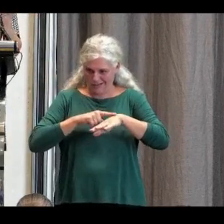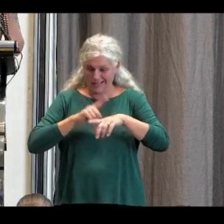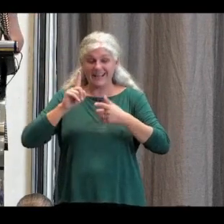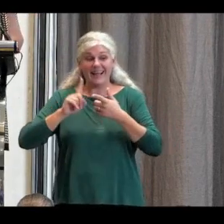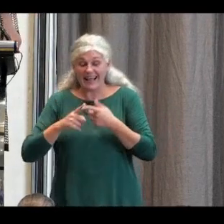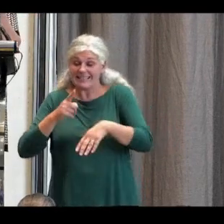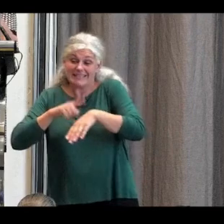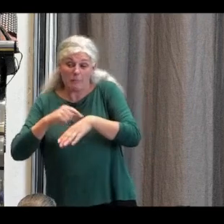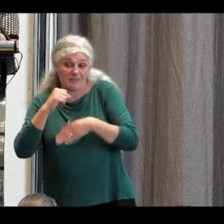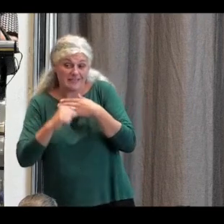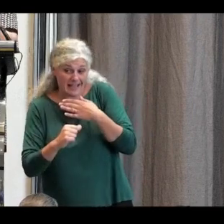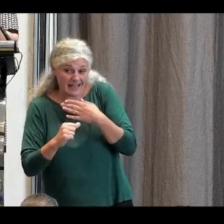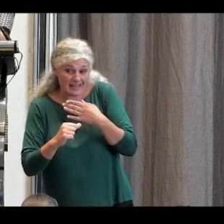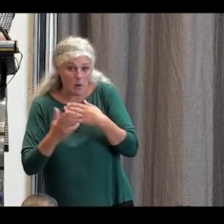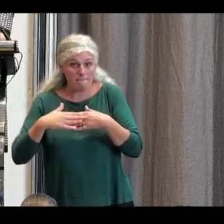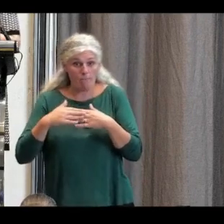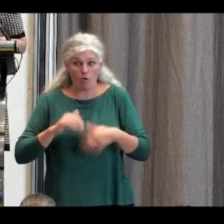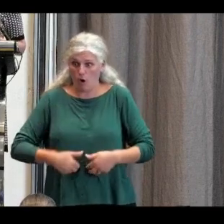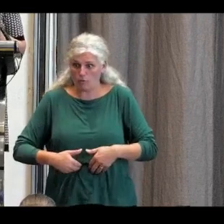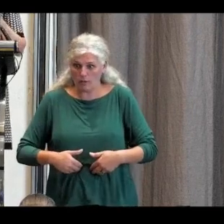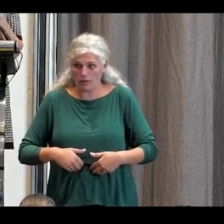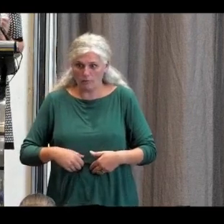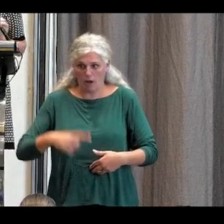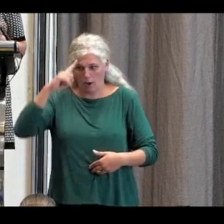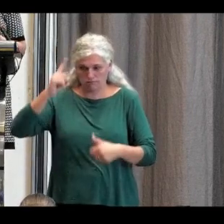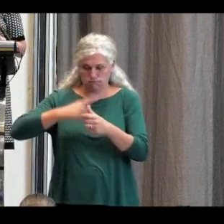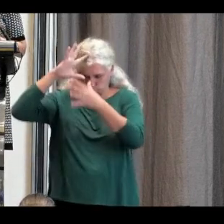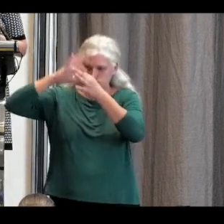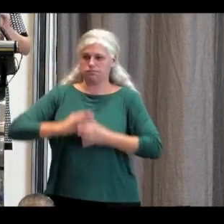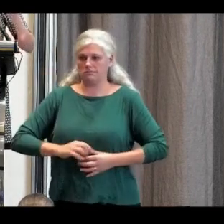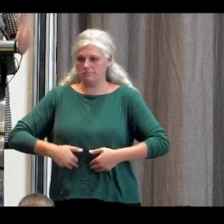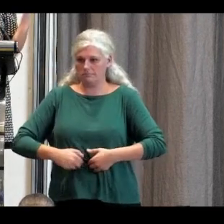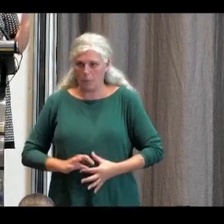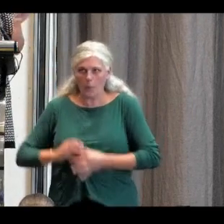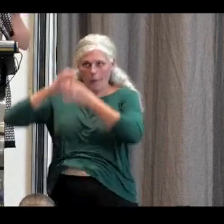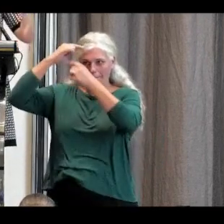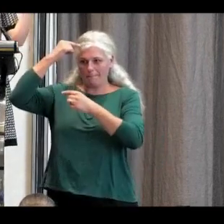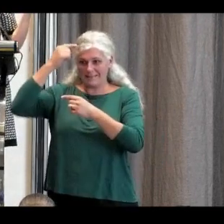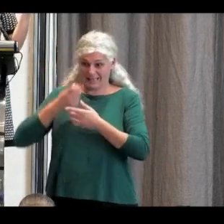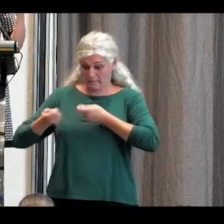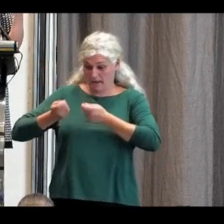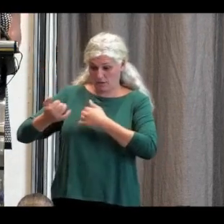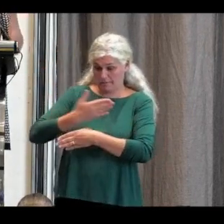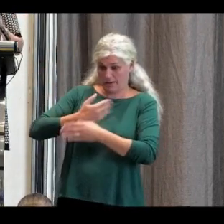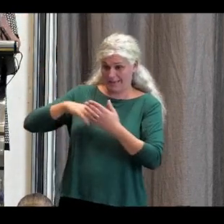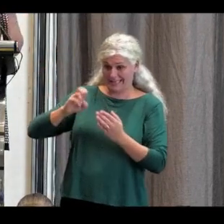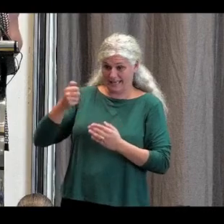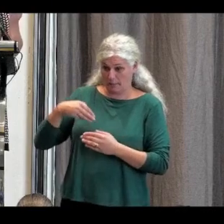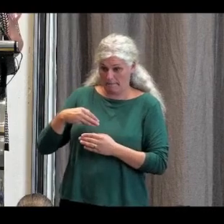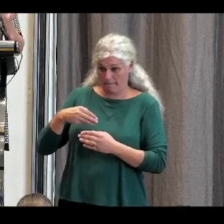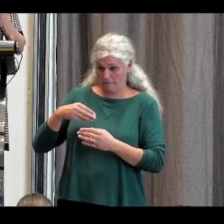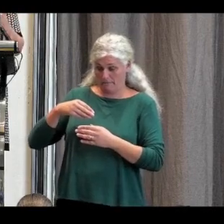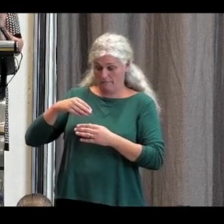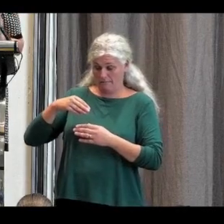the times of the day that we're going to be more hungry. So this is also controlled by our circadian molecular